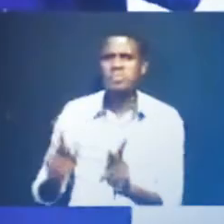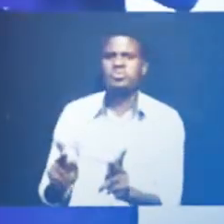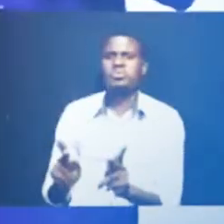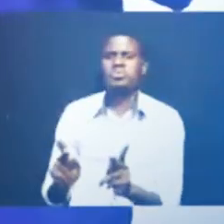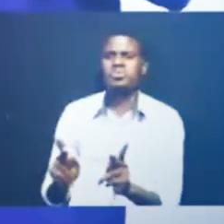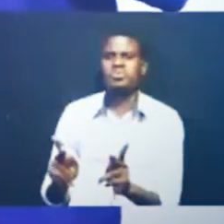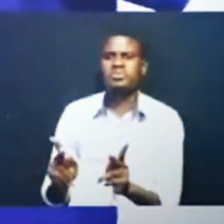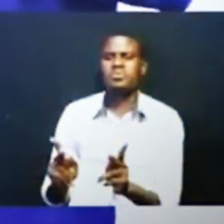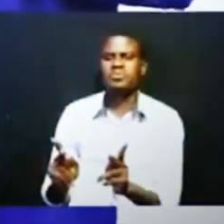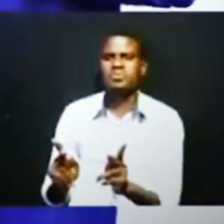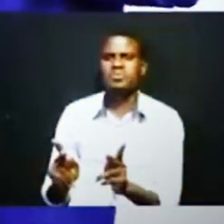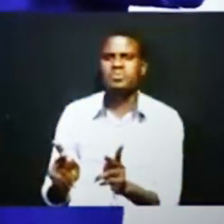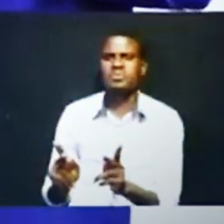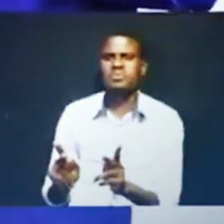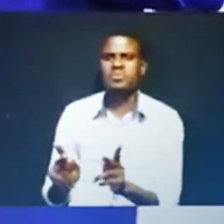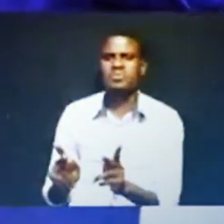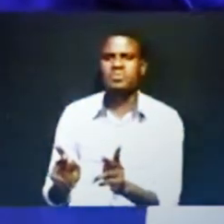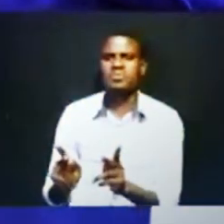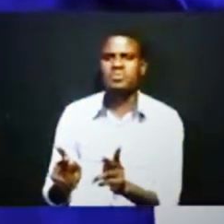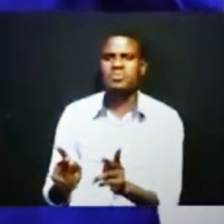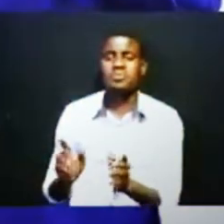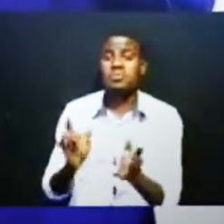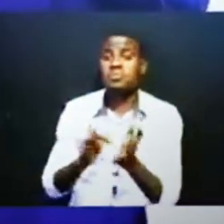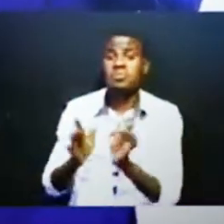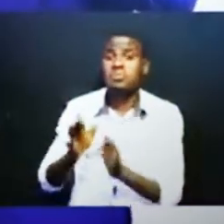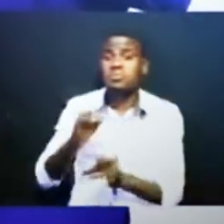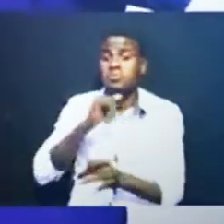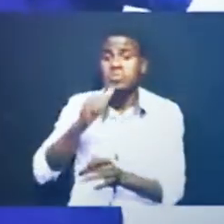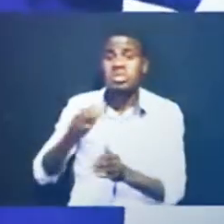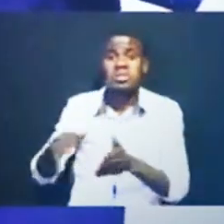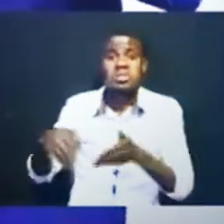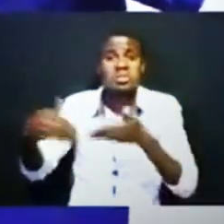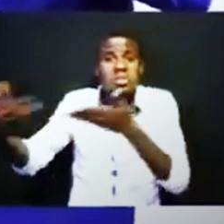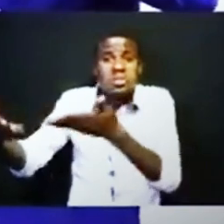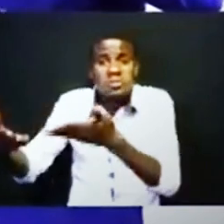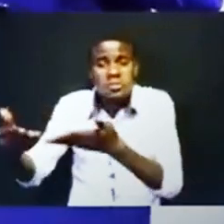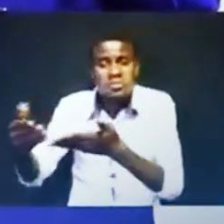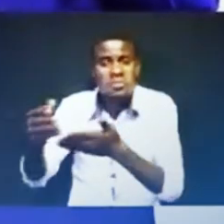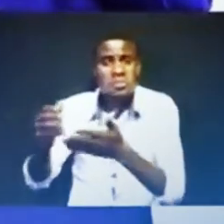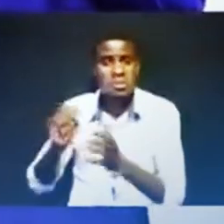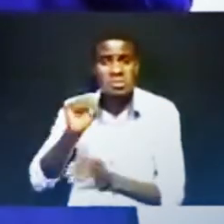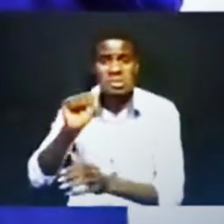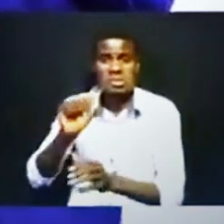people. He did not entrust himself to them.